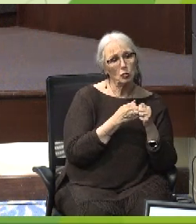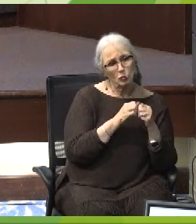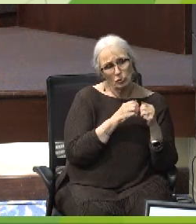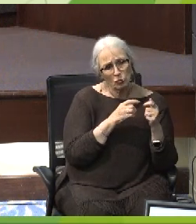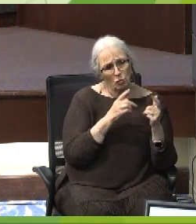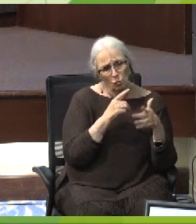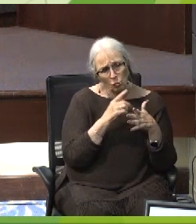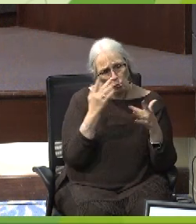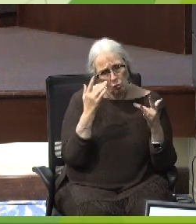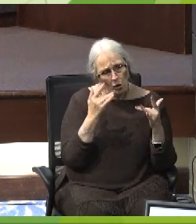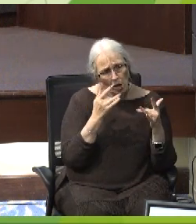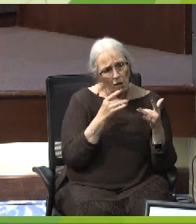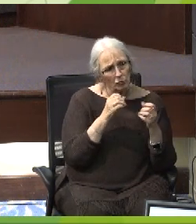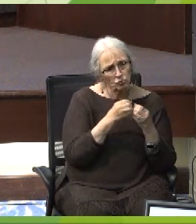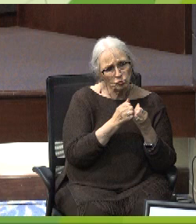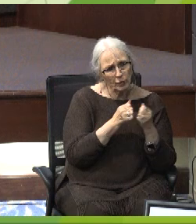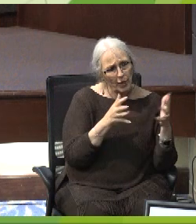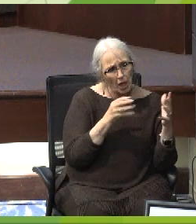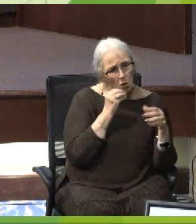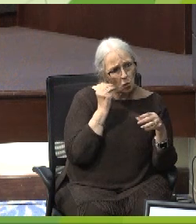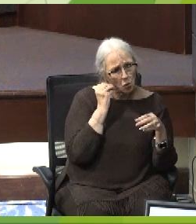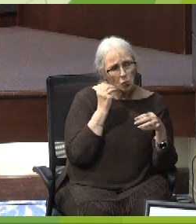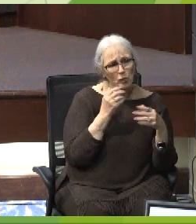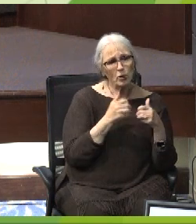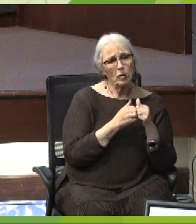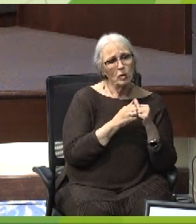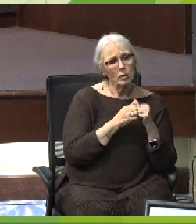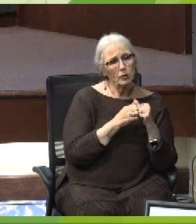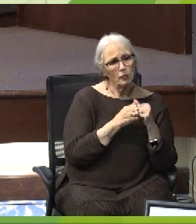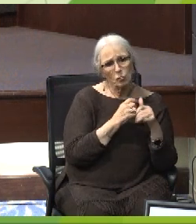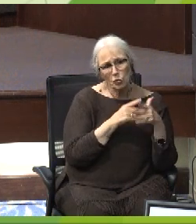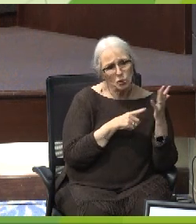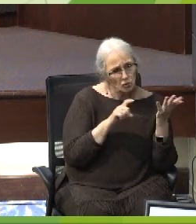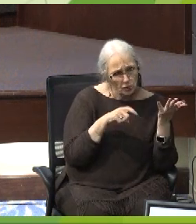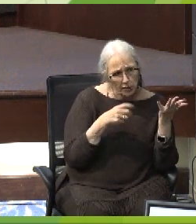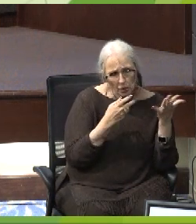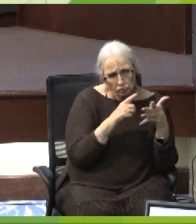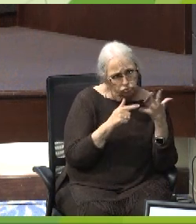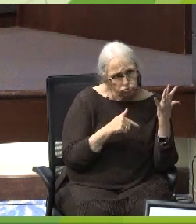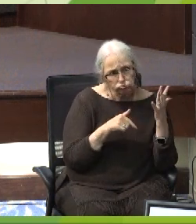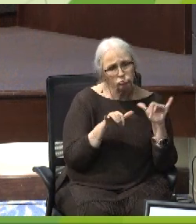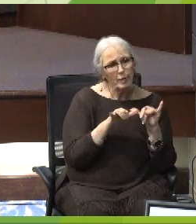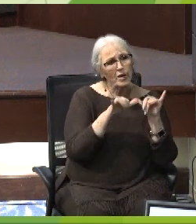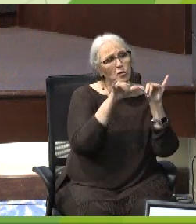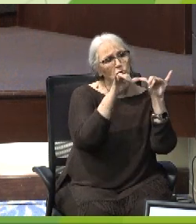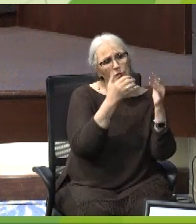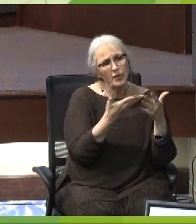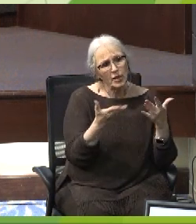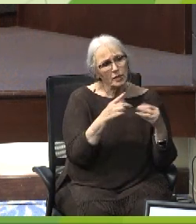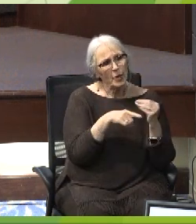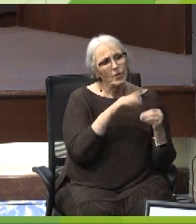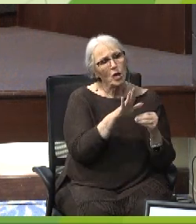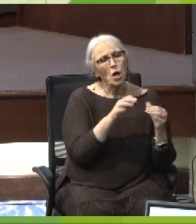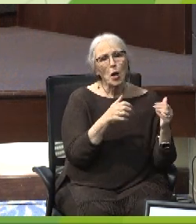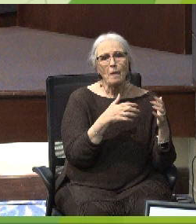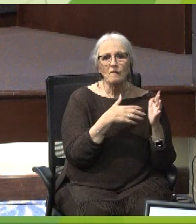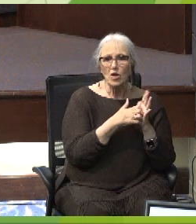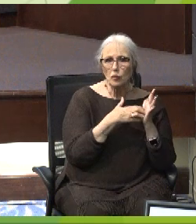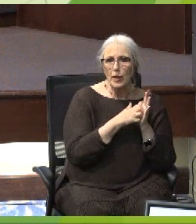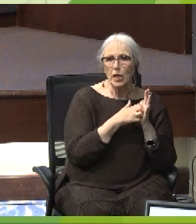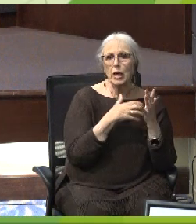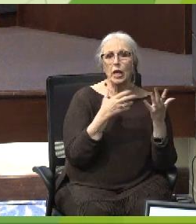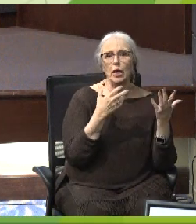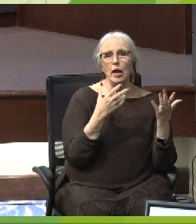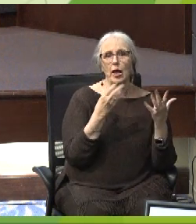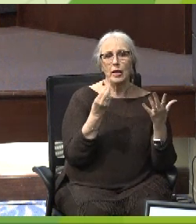homeless situation or housing scarcity situation, and measures other things about their vulnerability, and allows us to be able